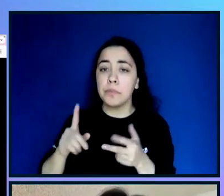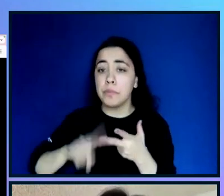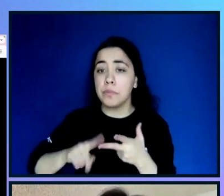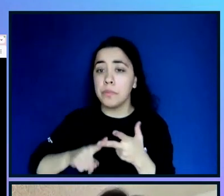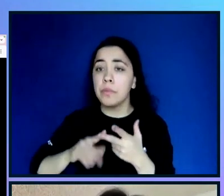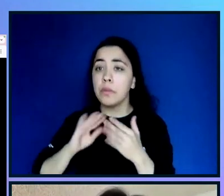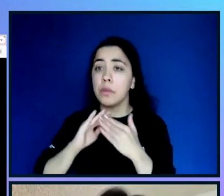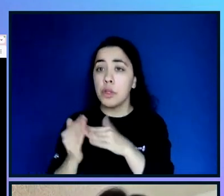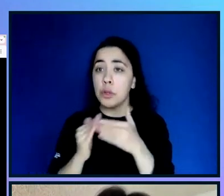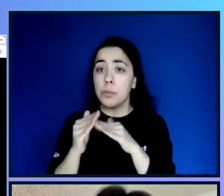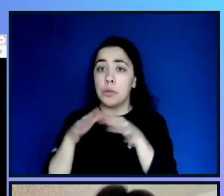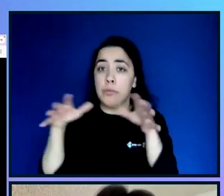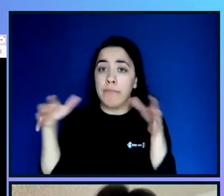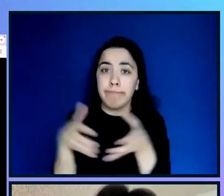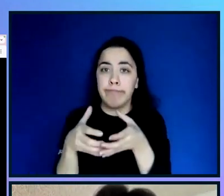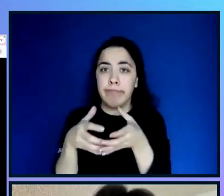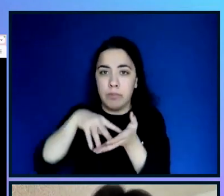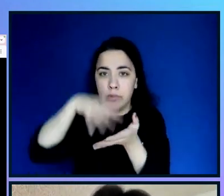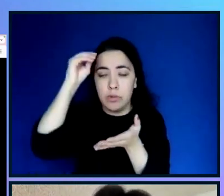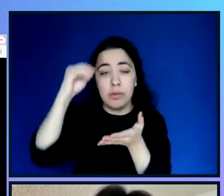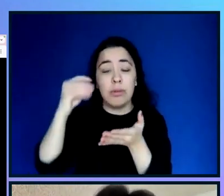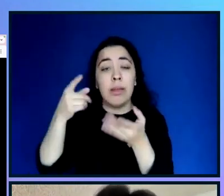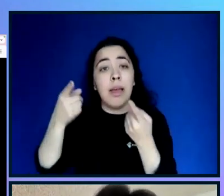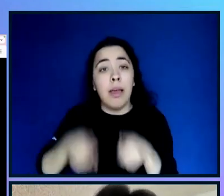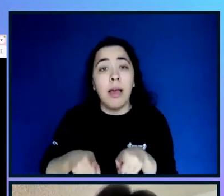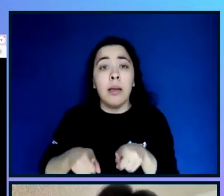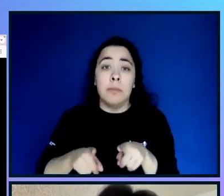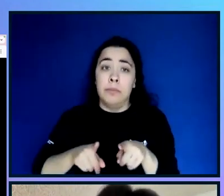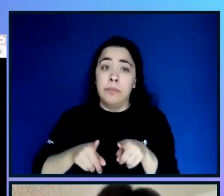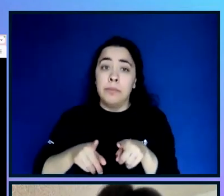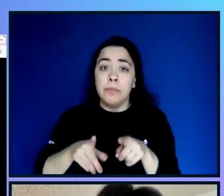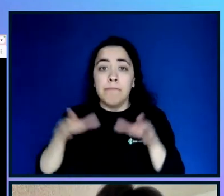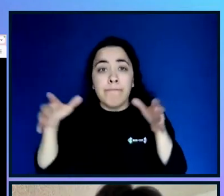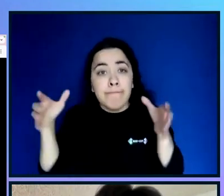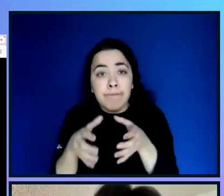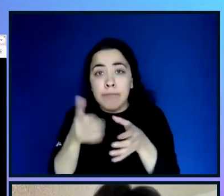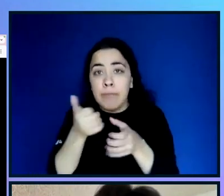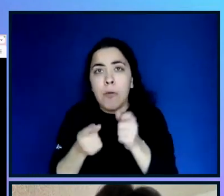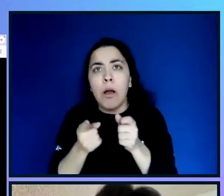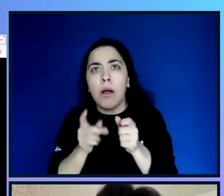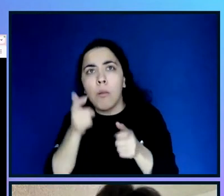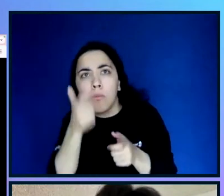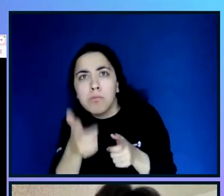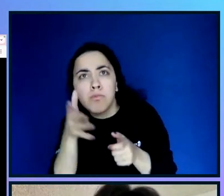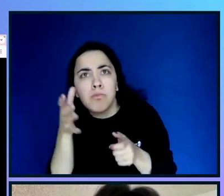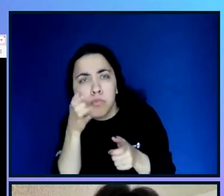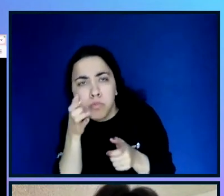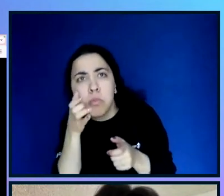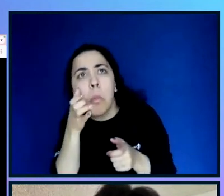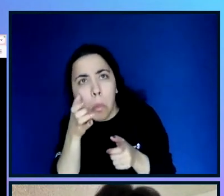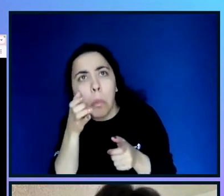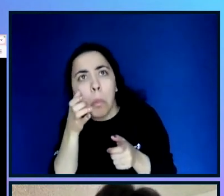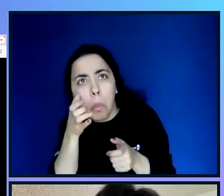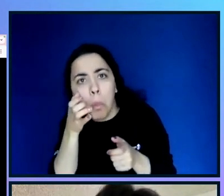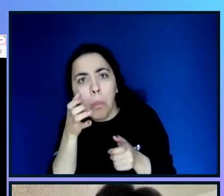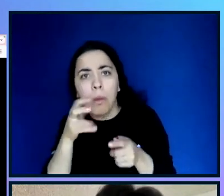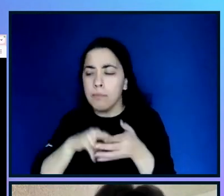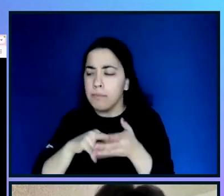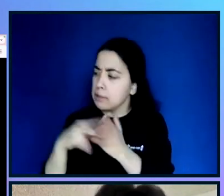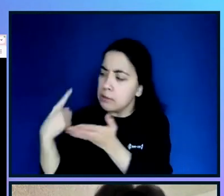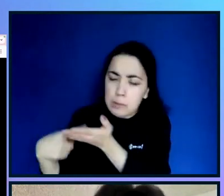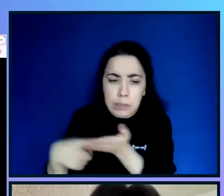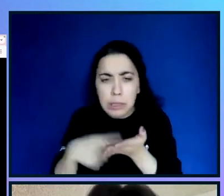learning. When you go through the same content at the same time, it can help prompt discussion and cross-collaboration between your peers and